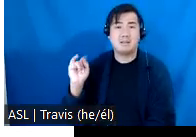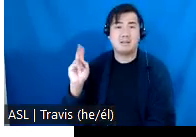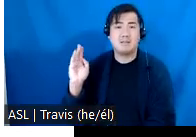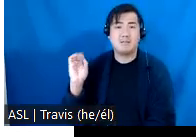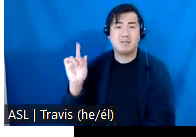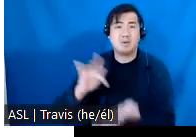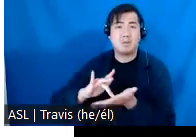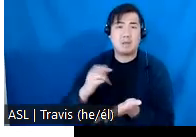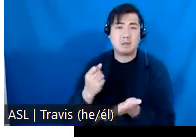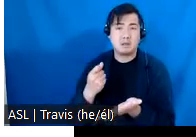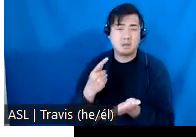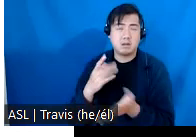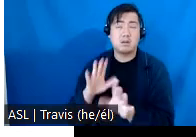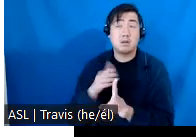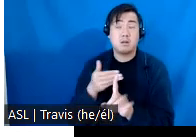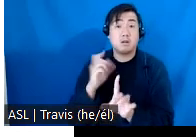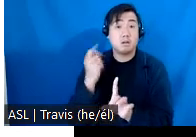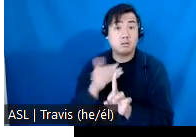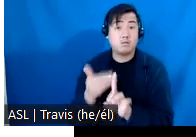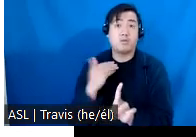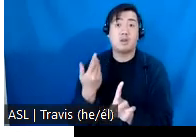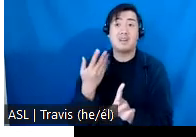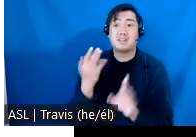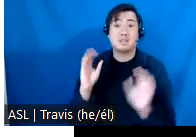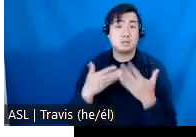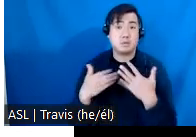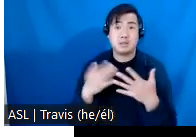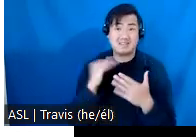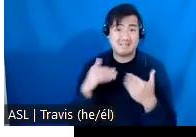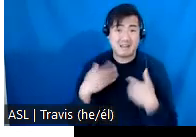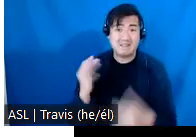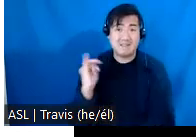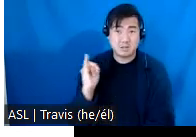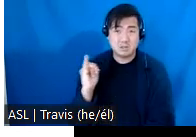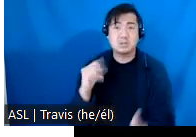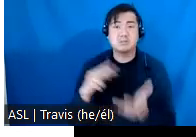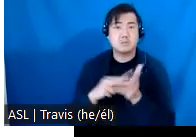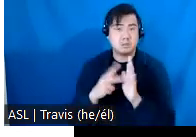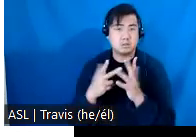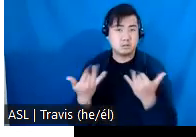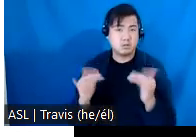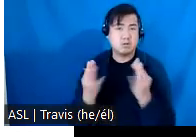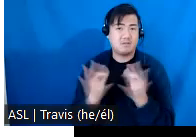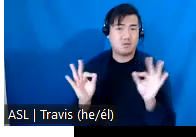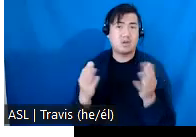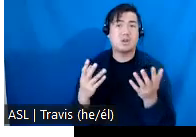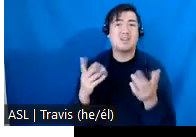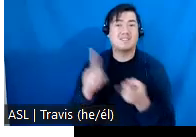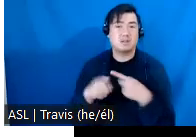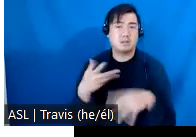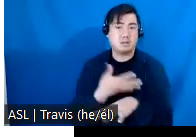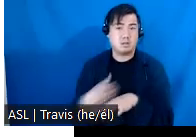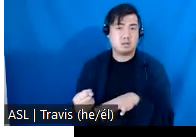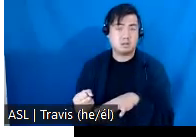free even for people who don't have insurance, as long as the large supply and vaccine and